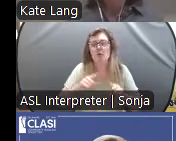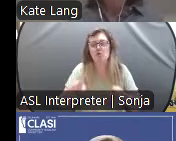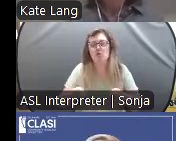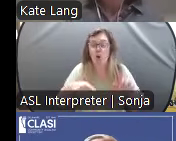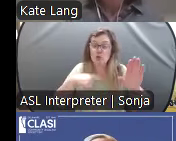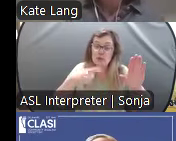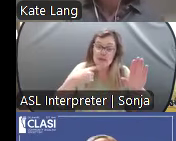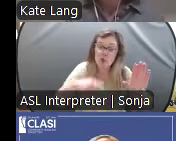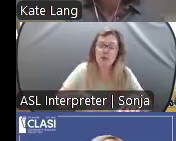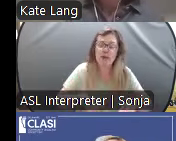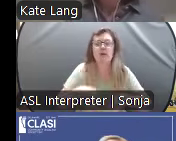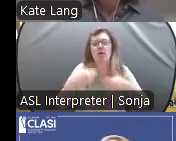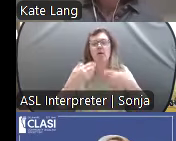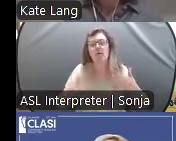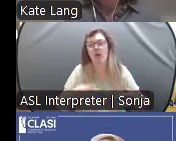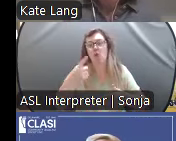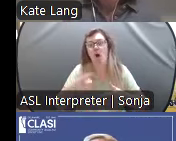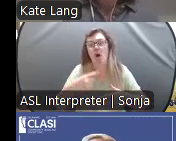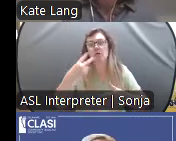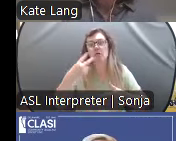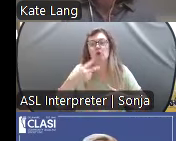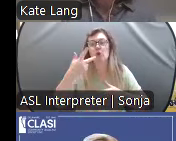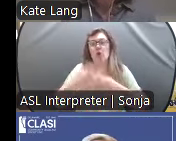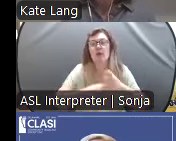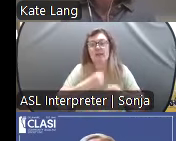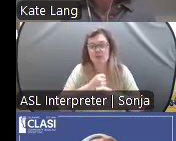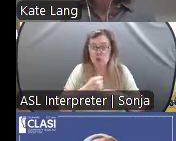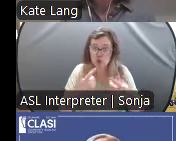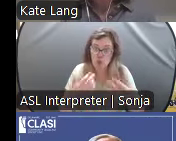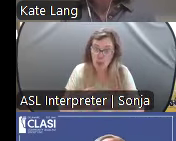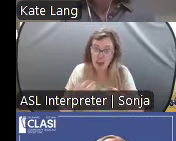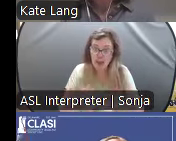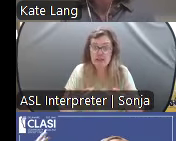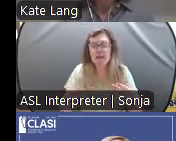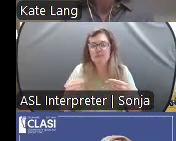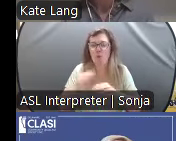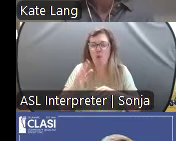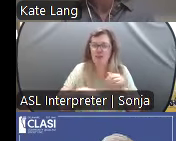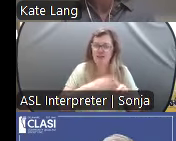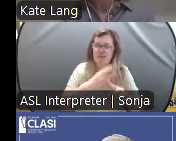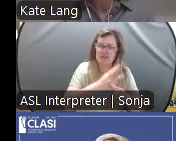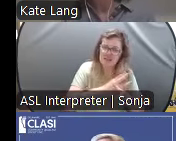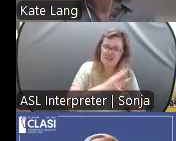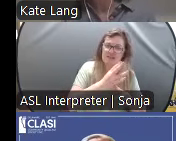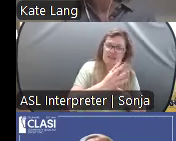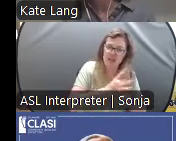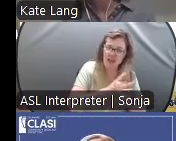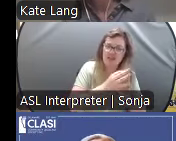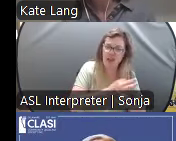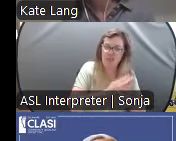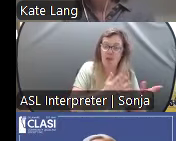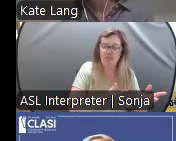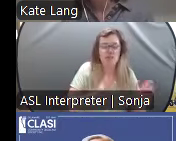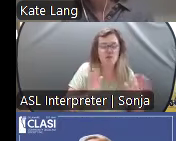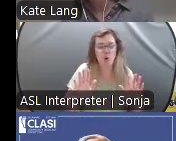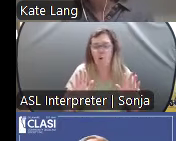win, but waiting 2, 3 years is very different from waiting 6 months. So I do think that there are many folks